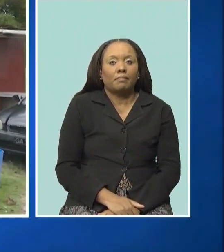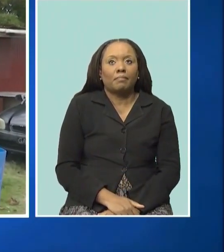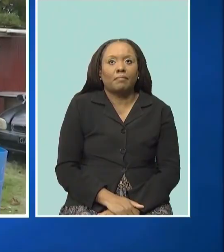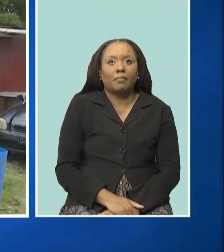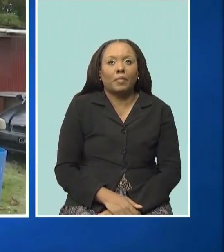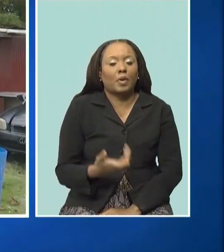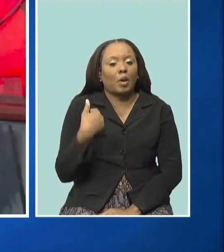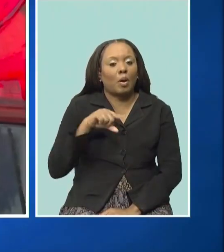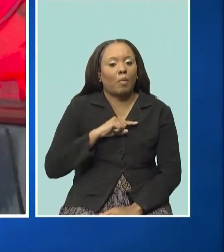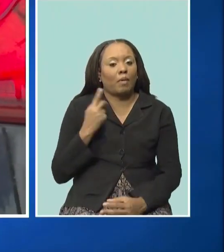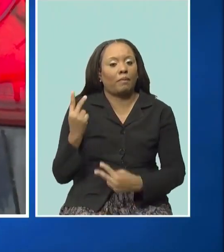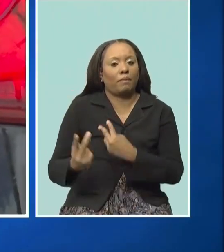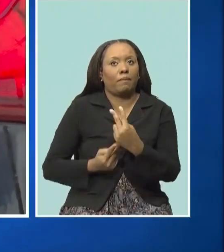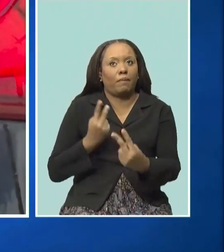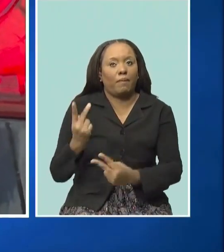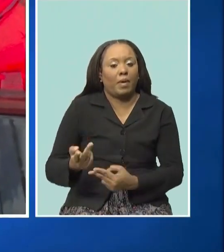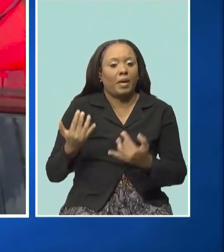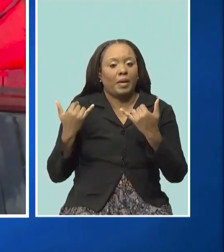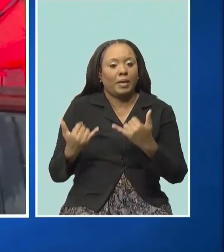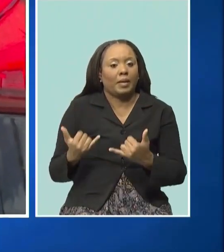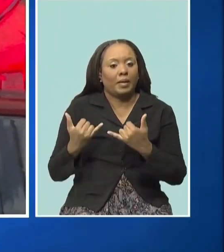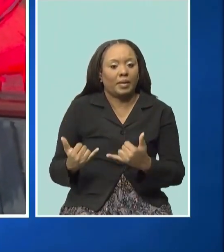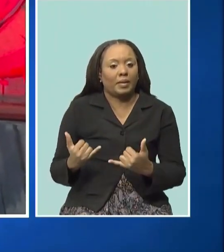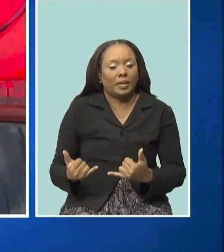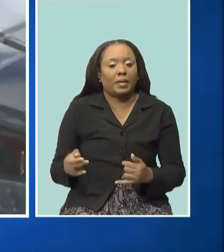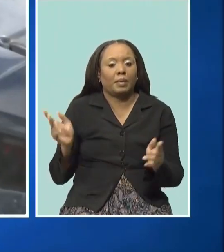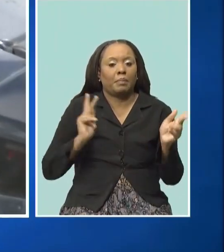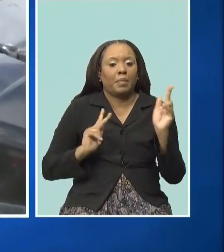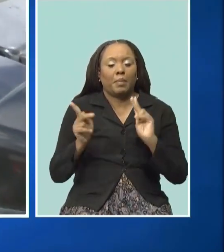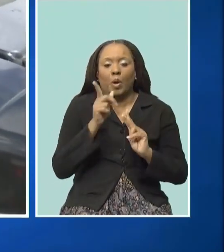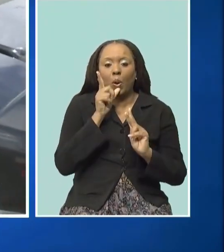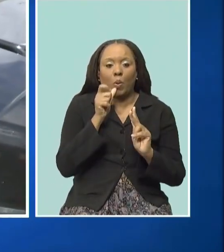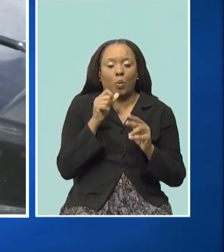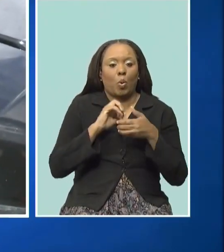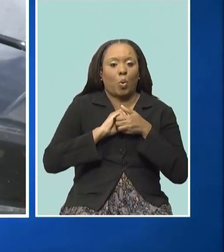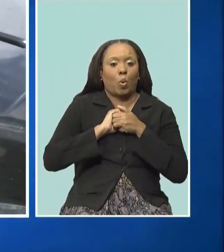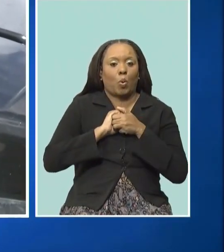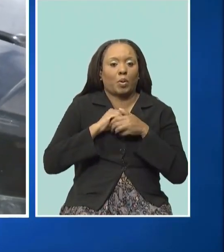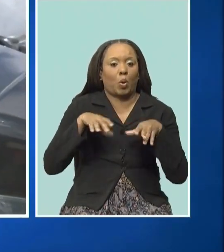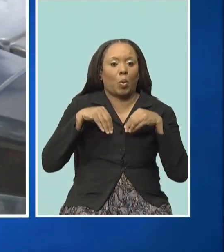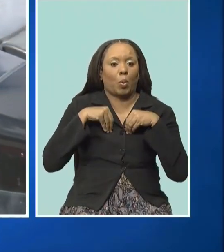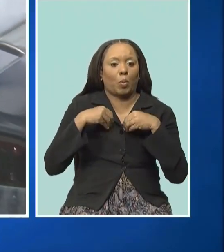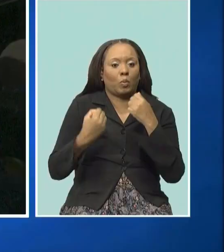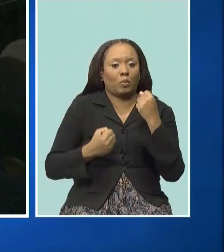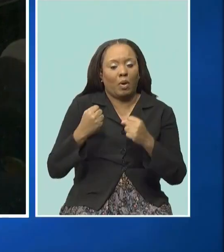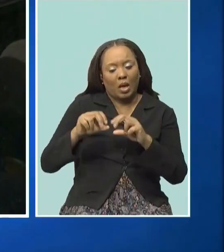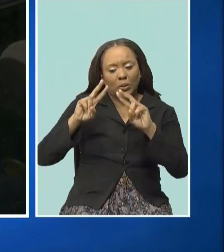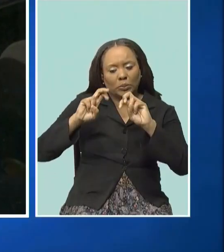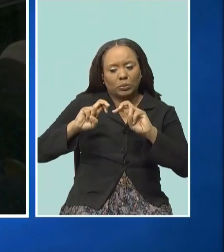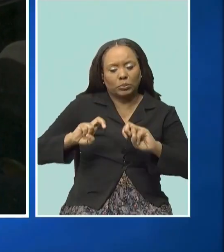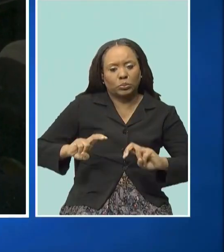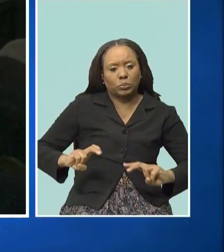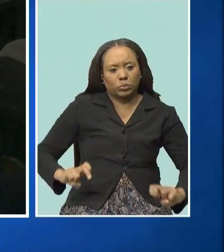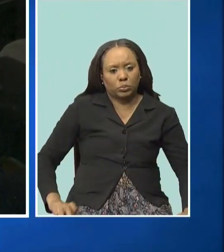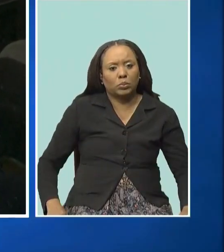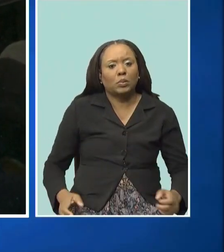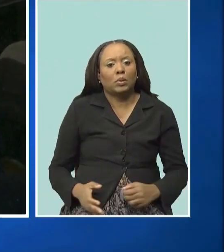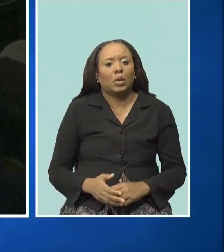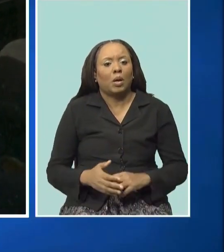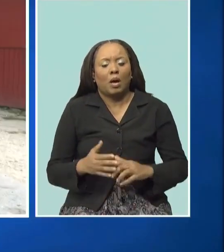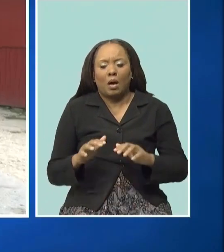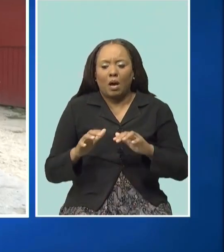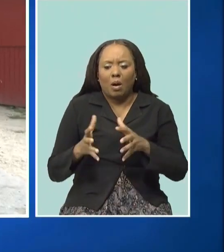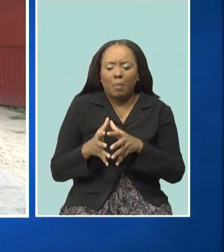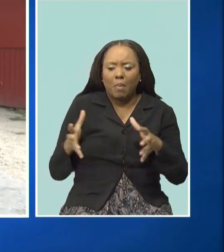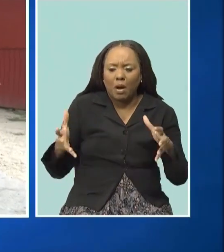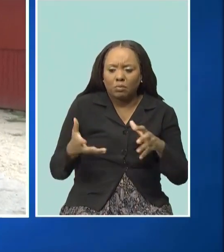Chris Wood visited the scene earlier today, owners of the vehicles and neighbors were busy assessing the damage. Owner of the shop, who